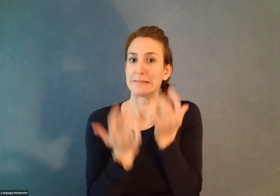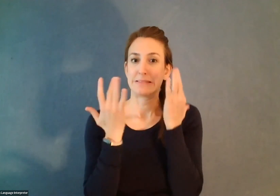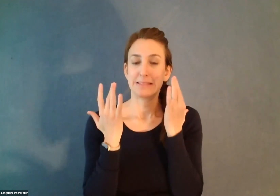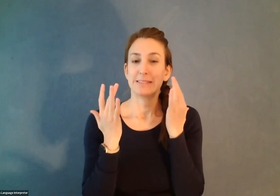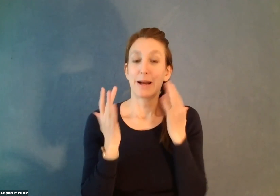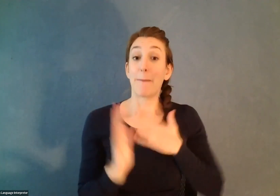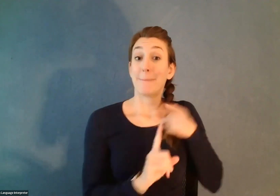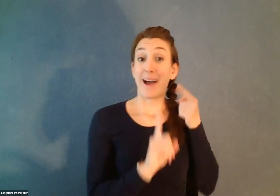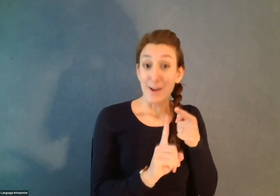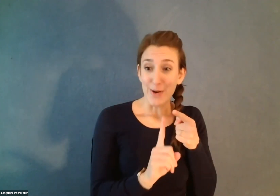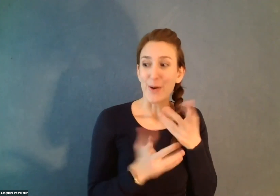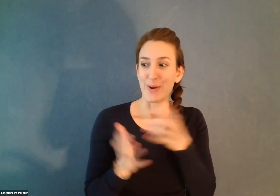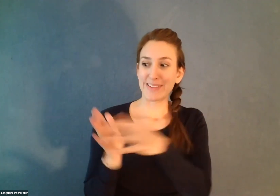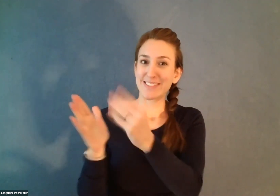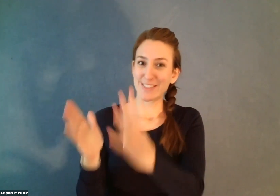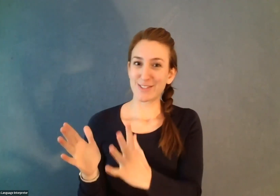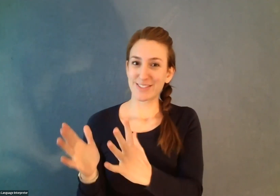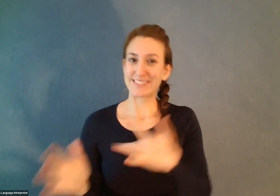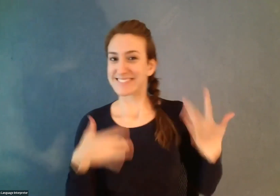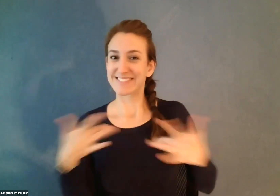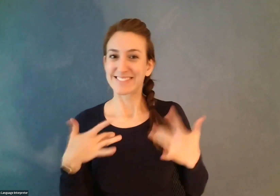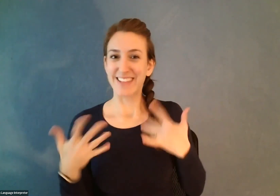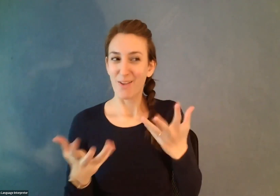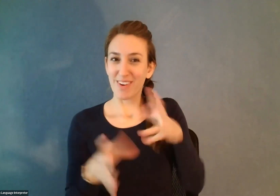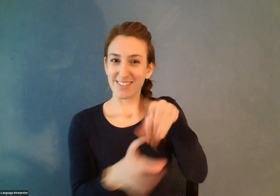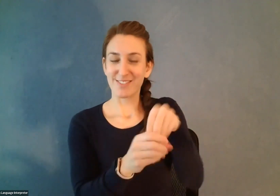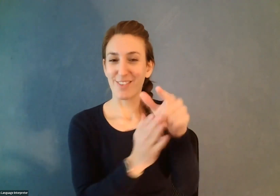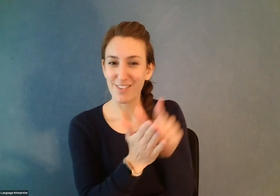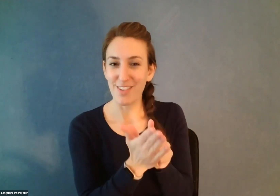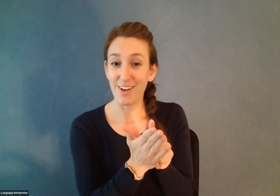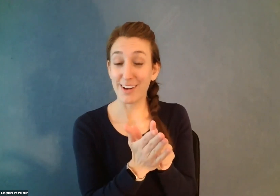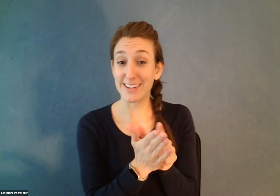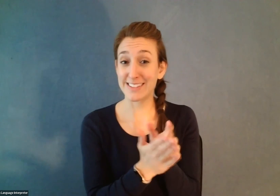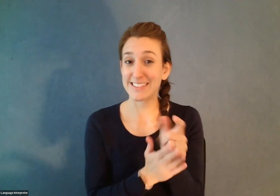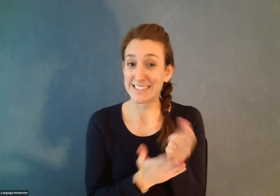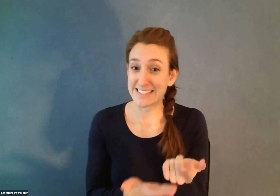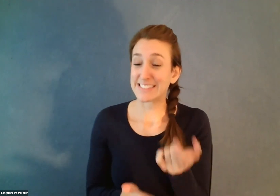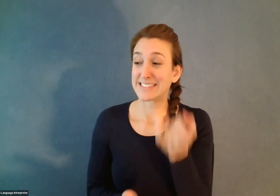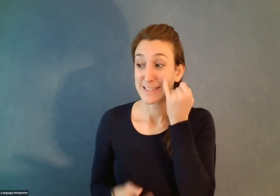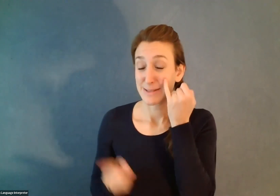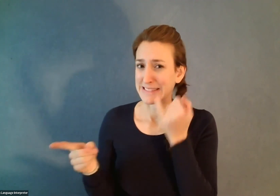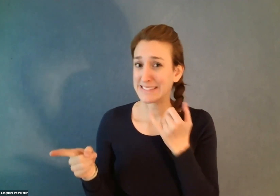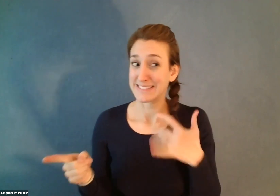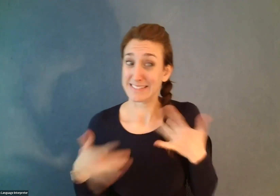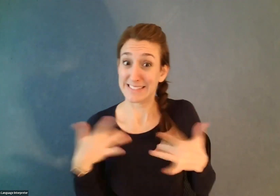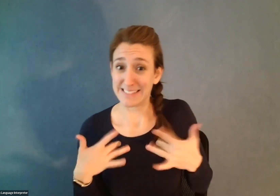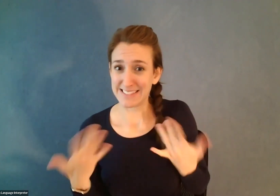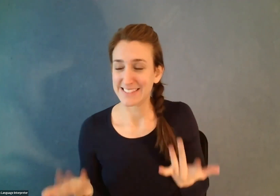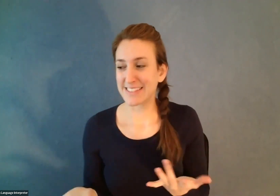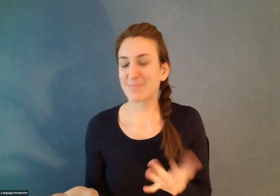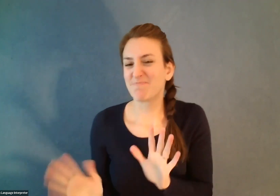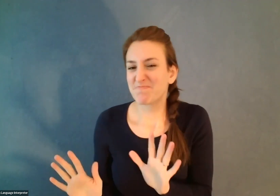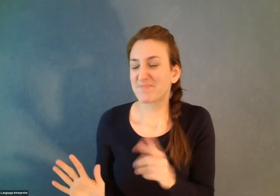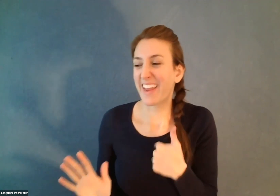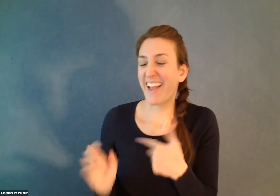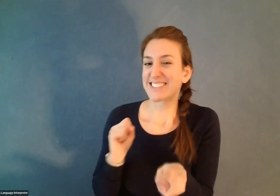But if people leave saying, I realize it's not for me, I tell them, I saved you $200,000. So you're welcome. You got that out of my class